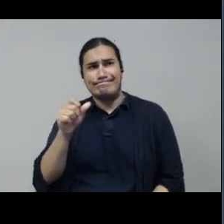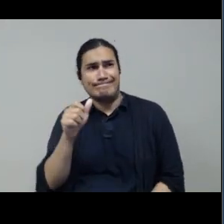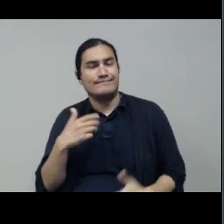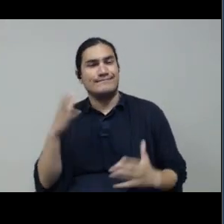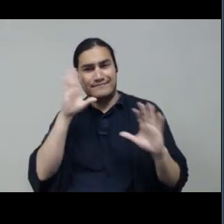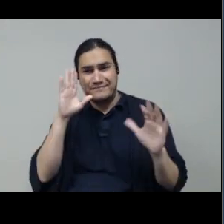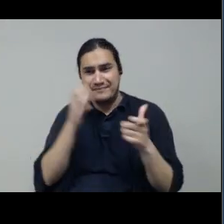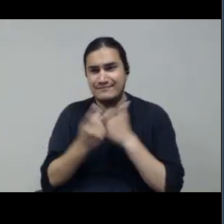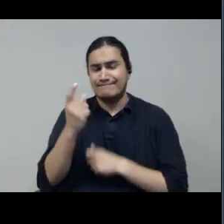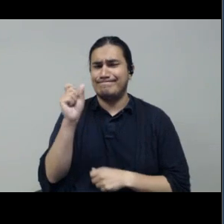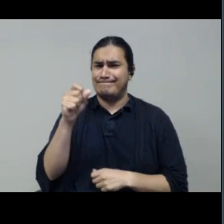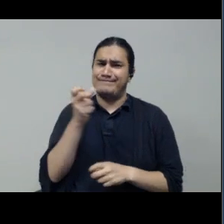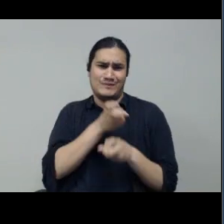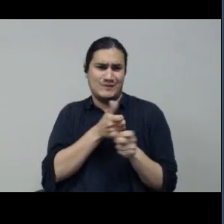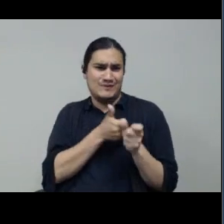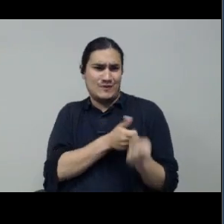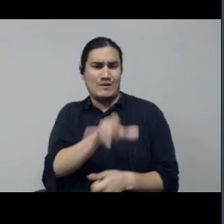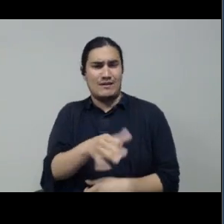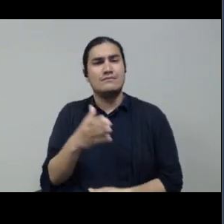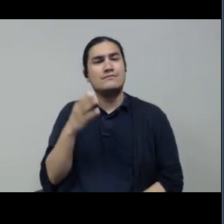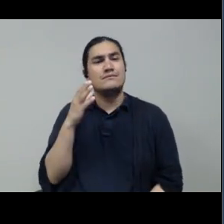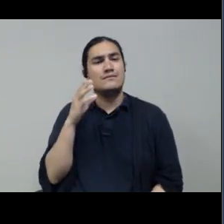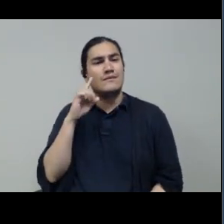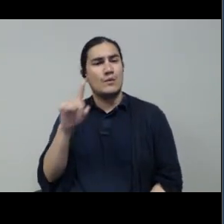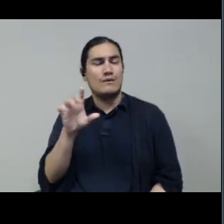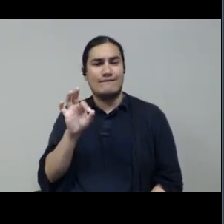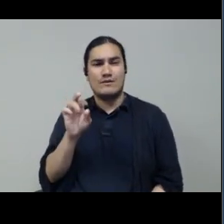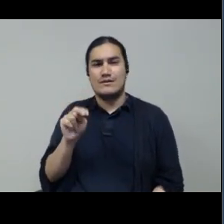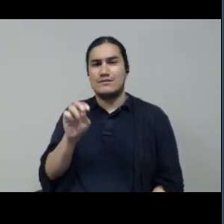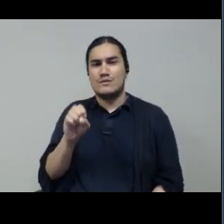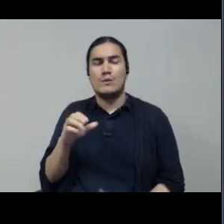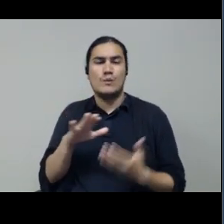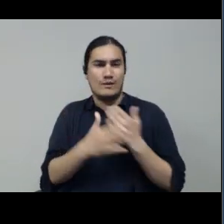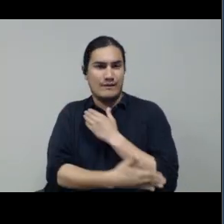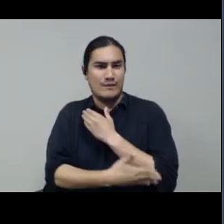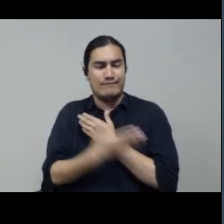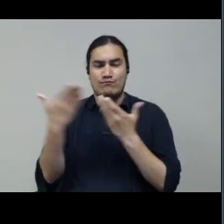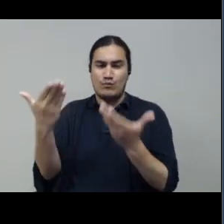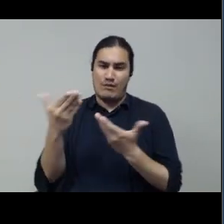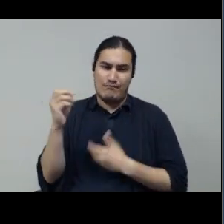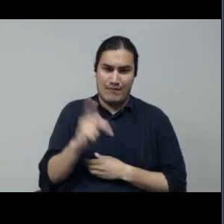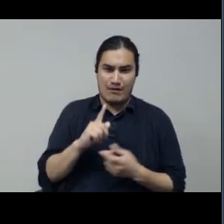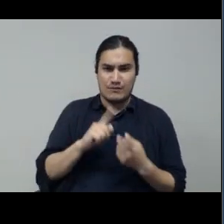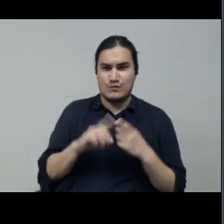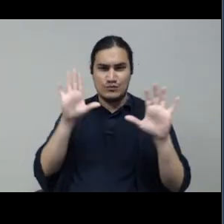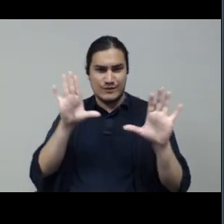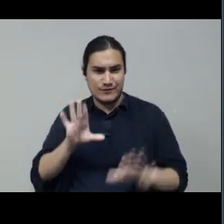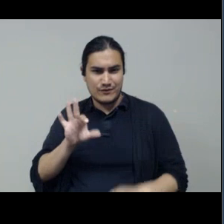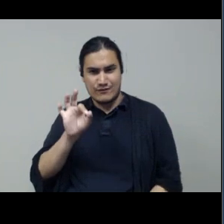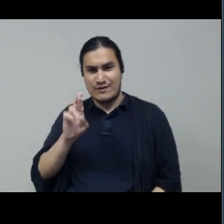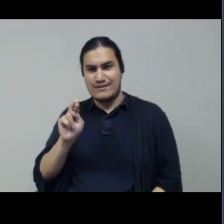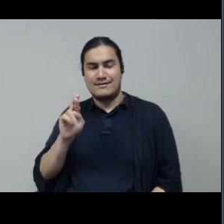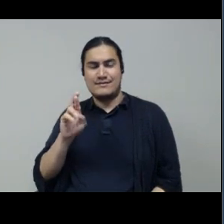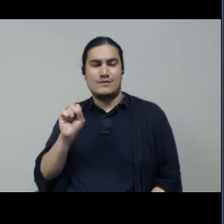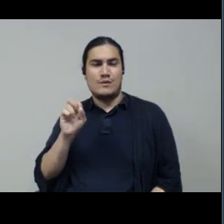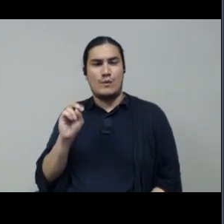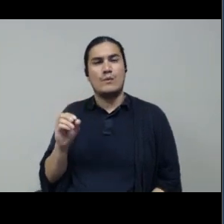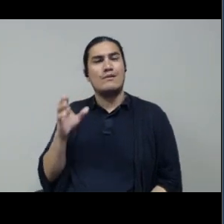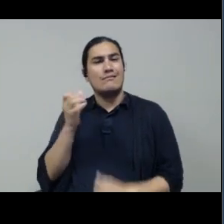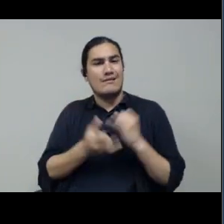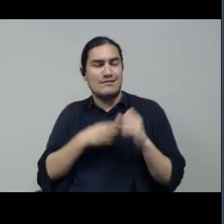So on behalf of Fresno County, I'd like to say welcome back to fabulous Fresno. The last time that the